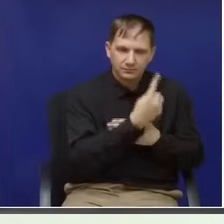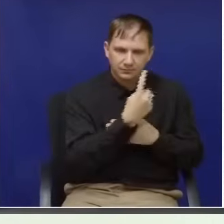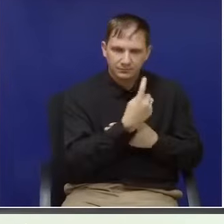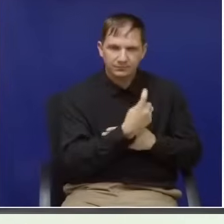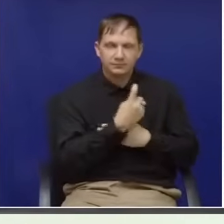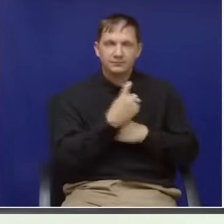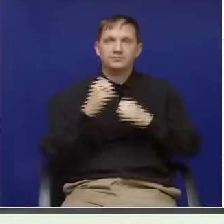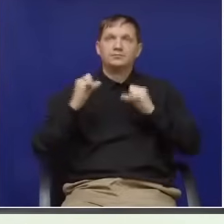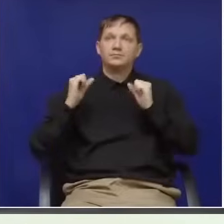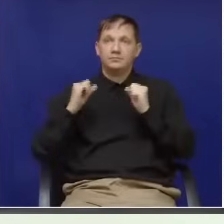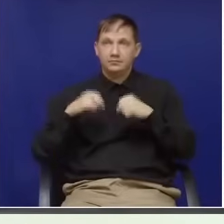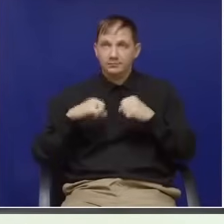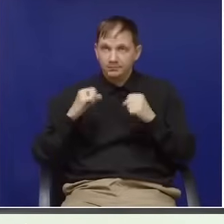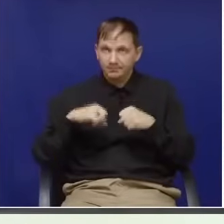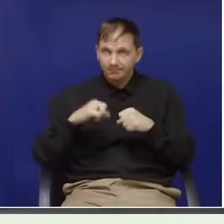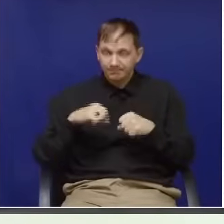indeed,